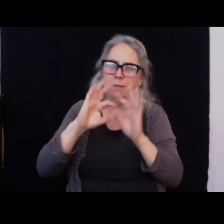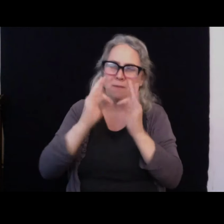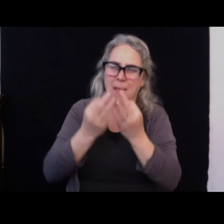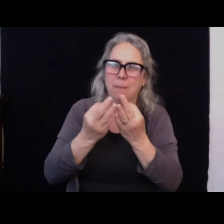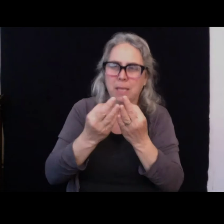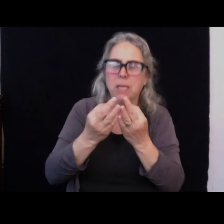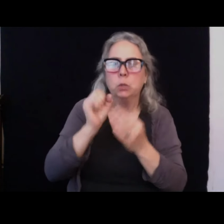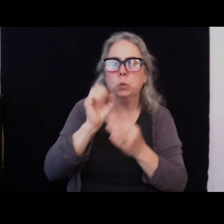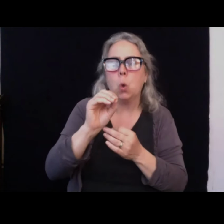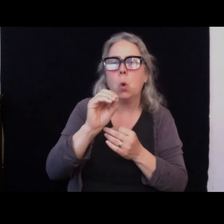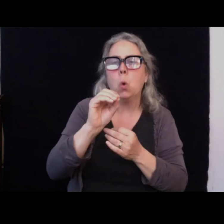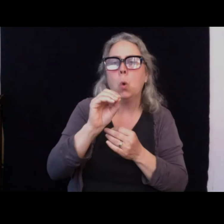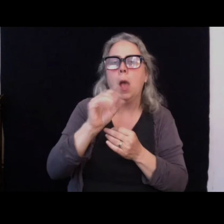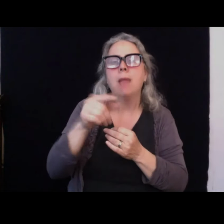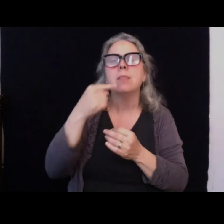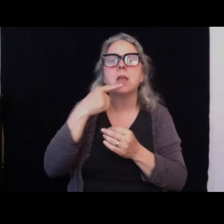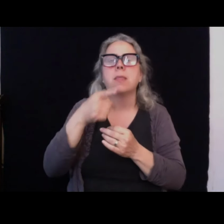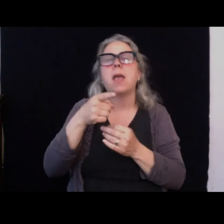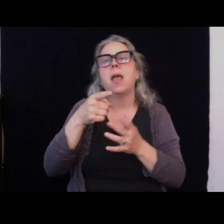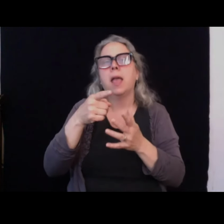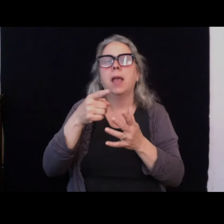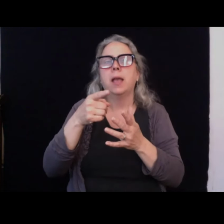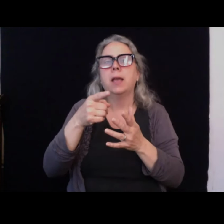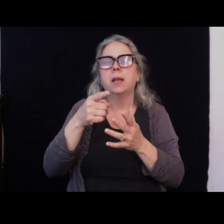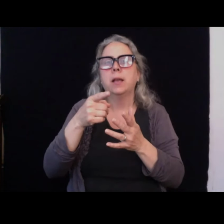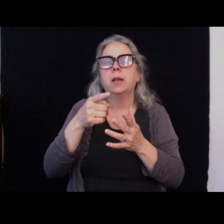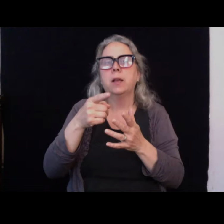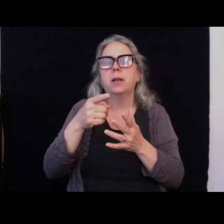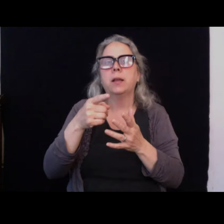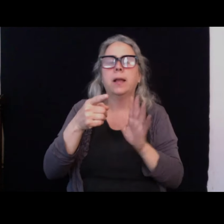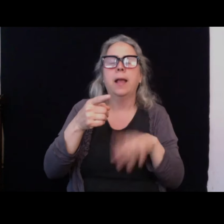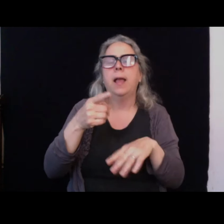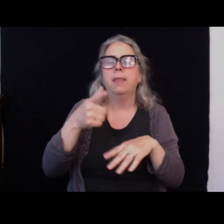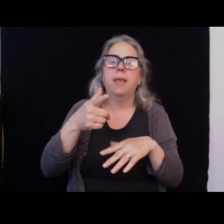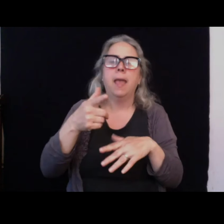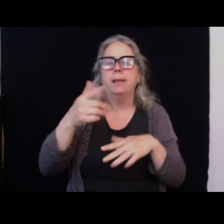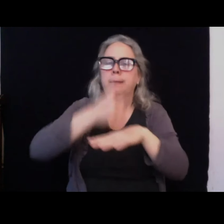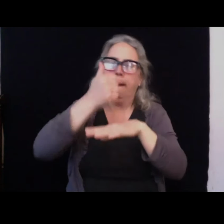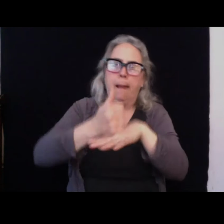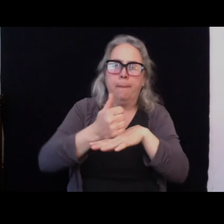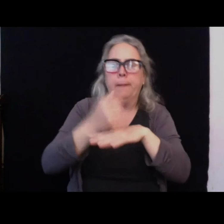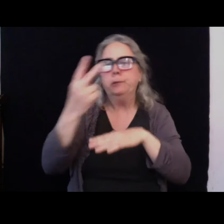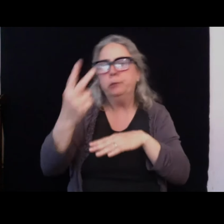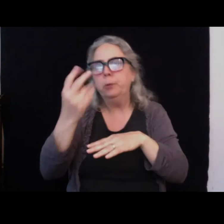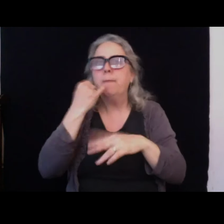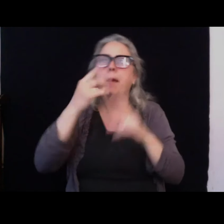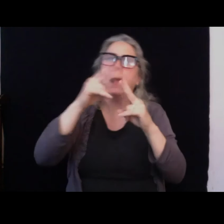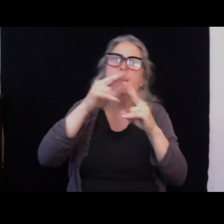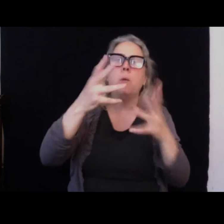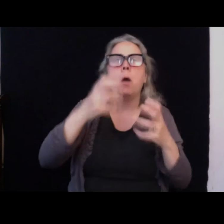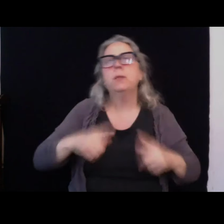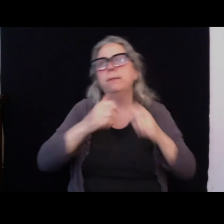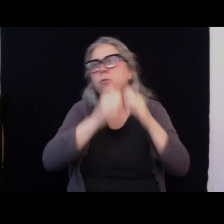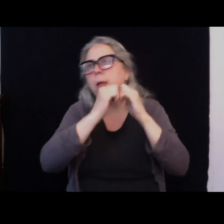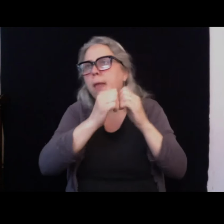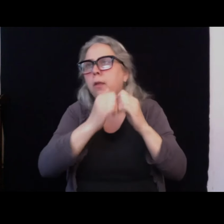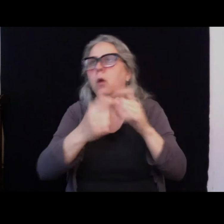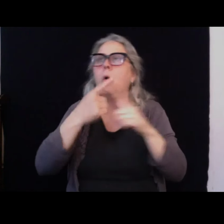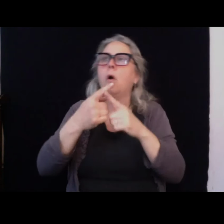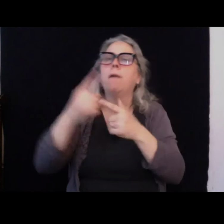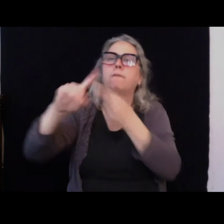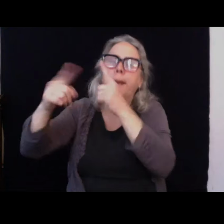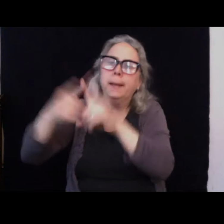So I think they made the caveat for 2, just in case, like you have a couple that want to live together or something